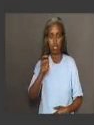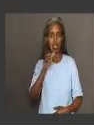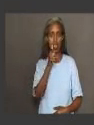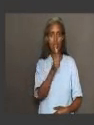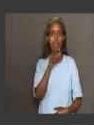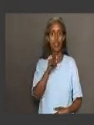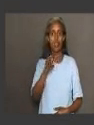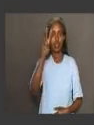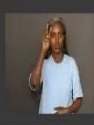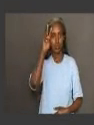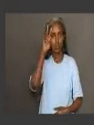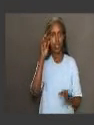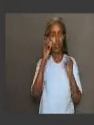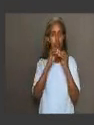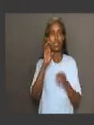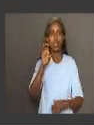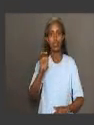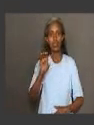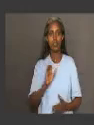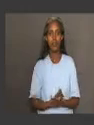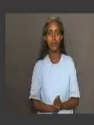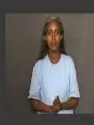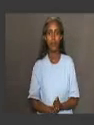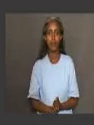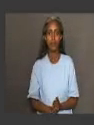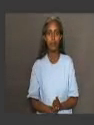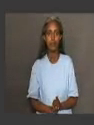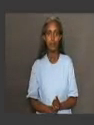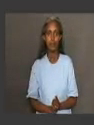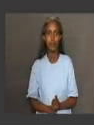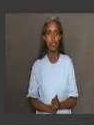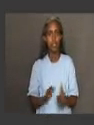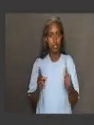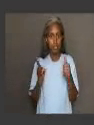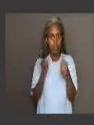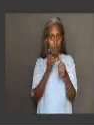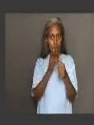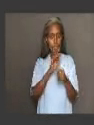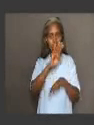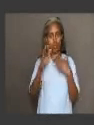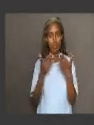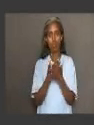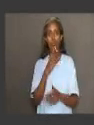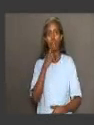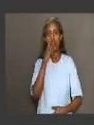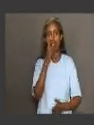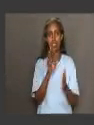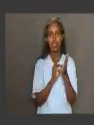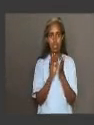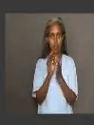for ax squared plus c. The domain is all real